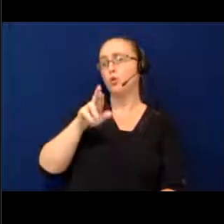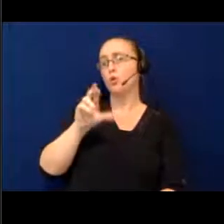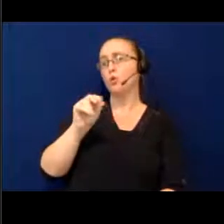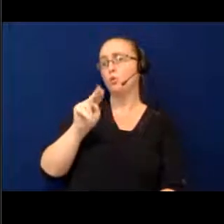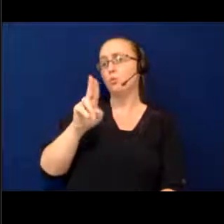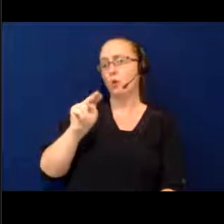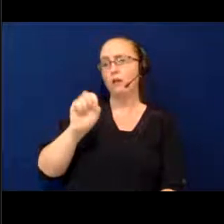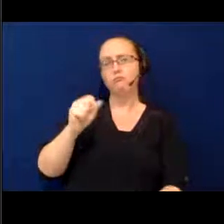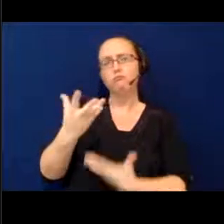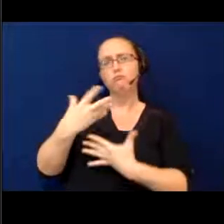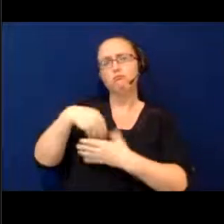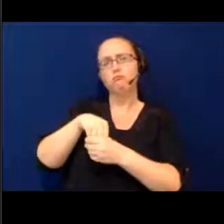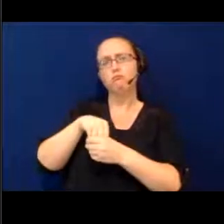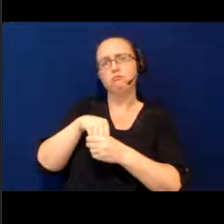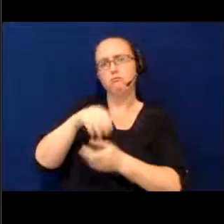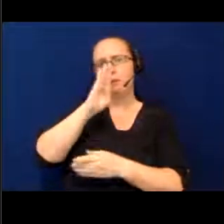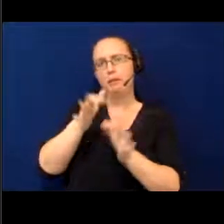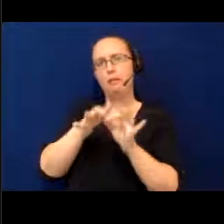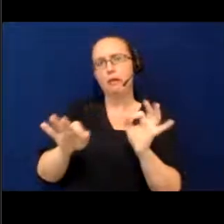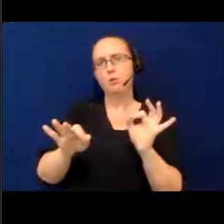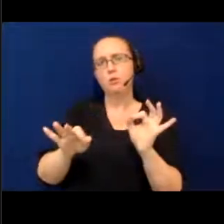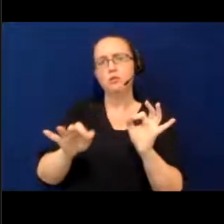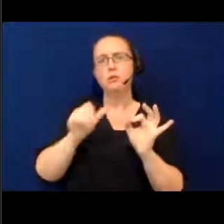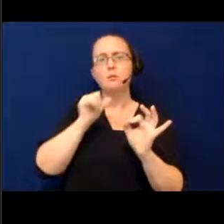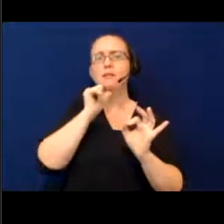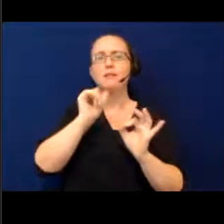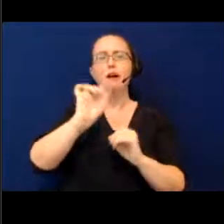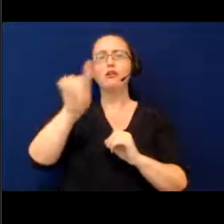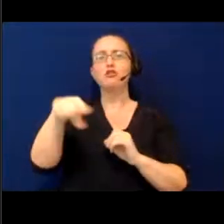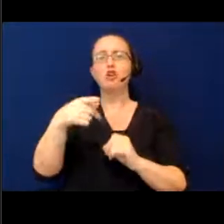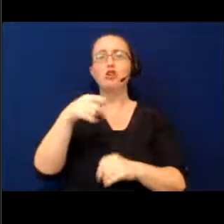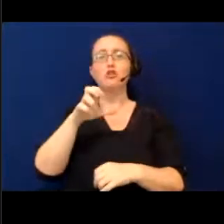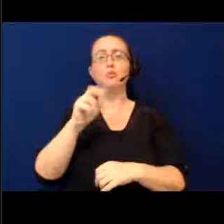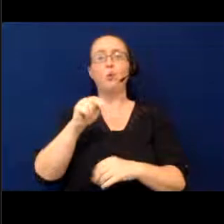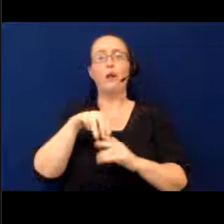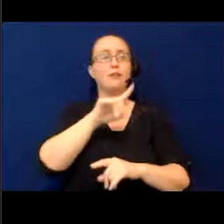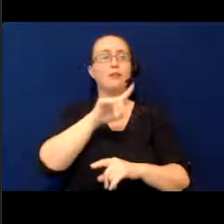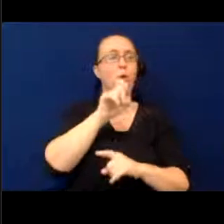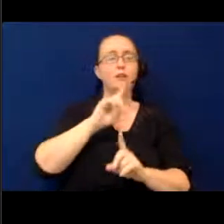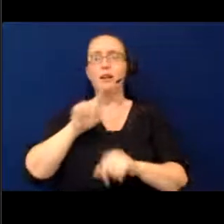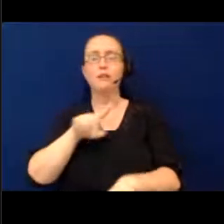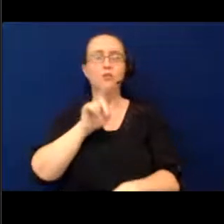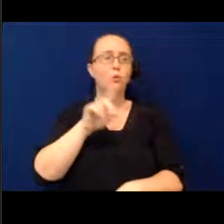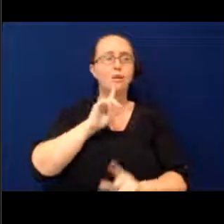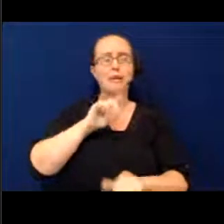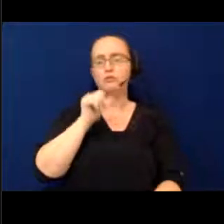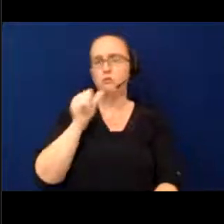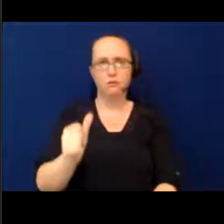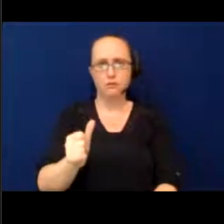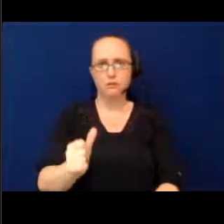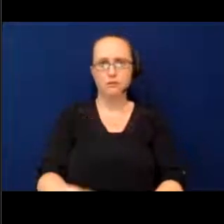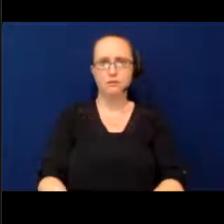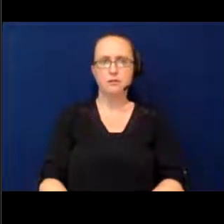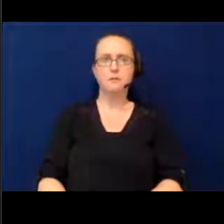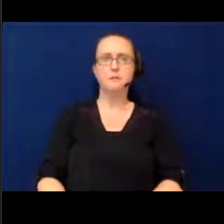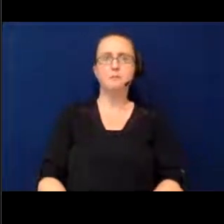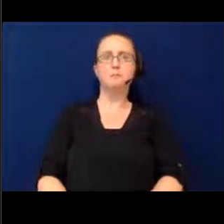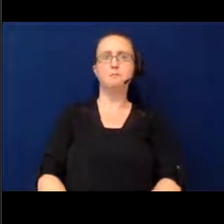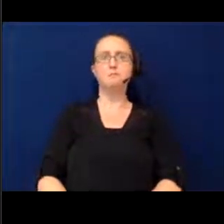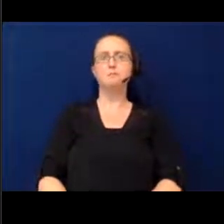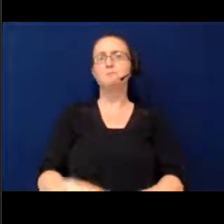plain language, it's not just using pronouns in a question and answer format. So what is plain language?